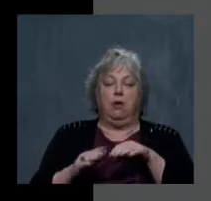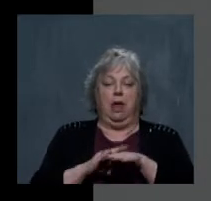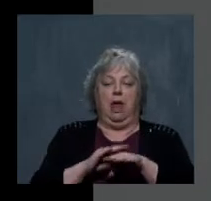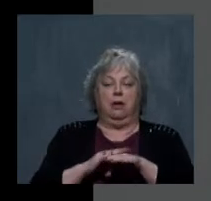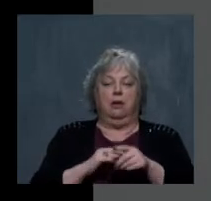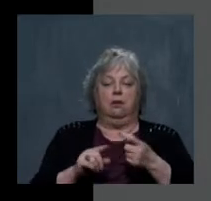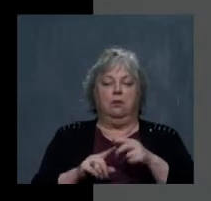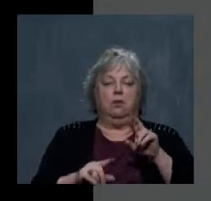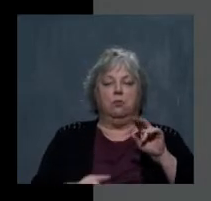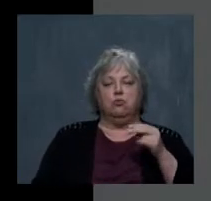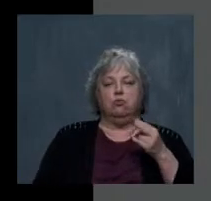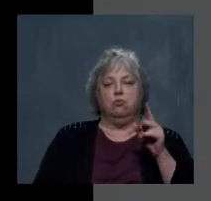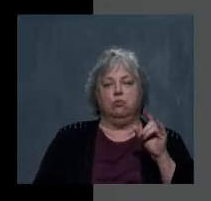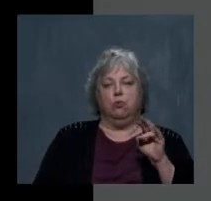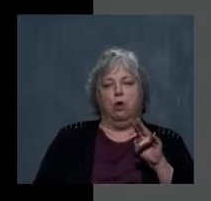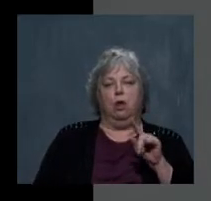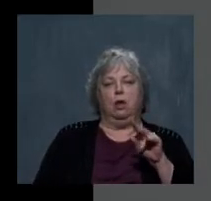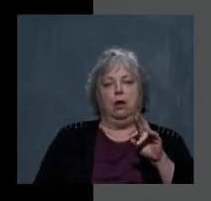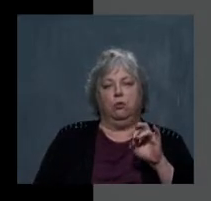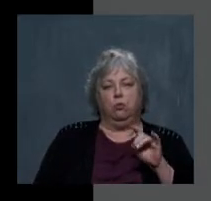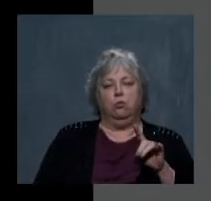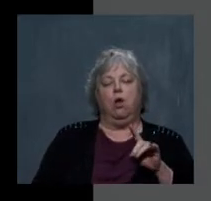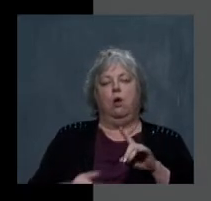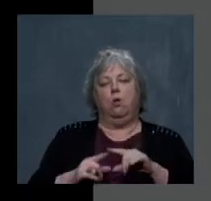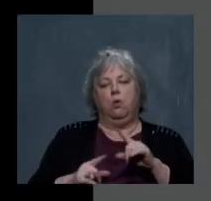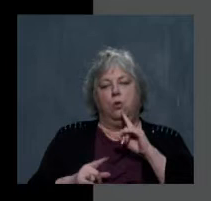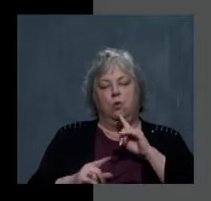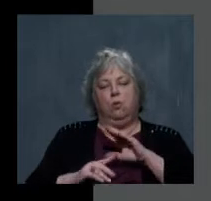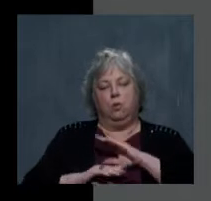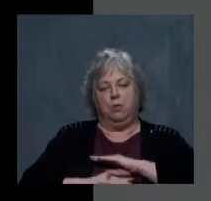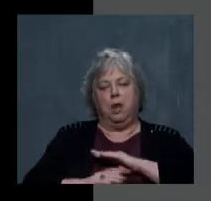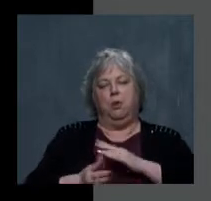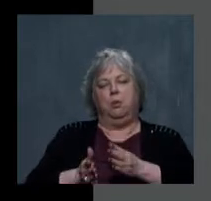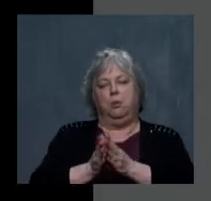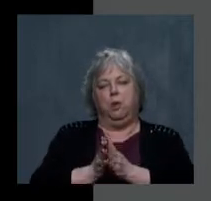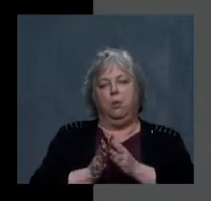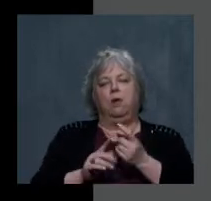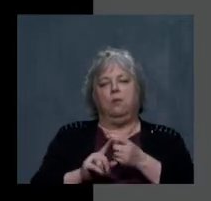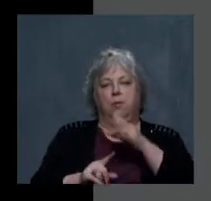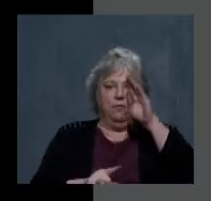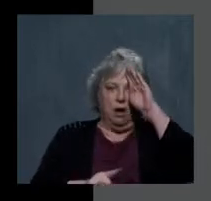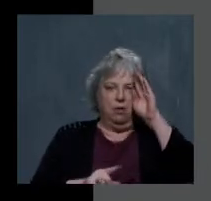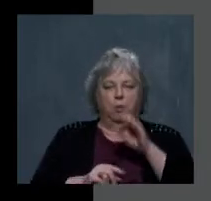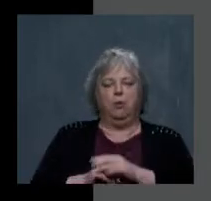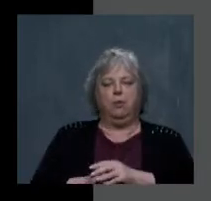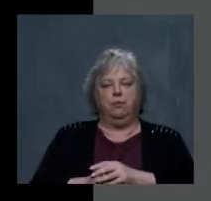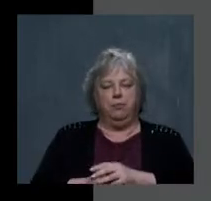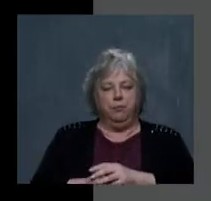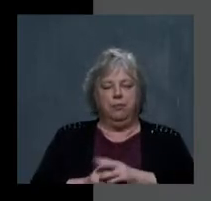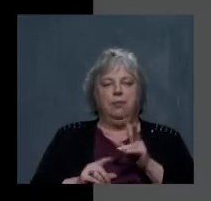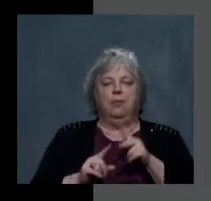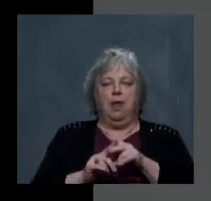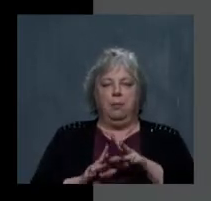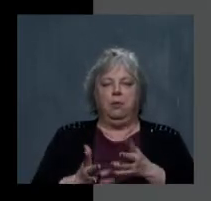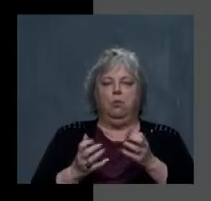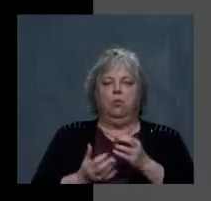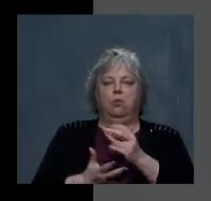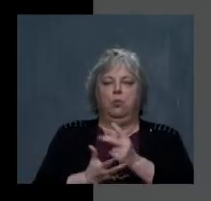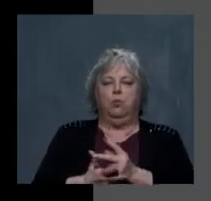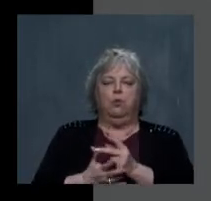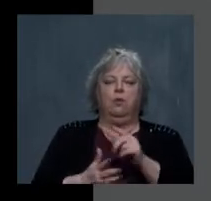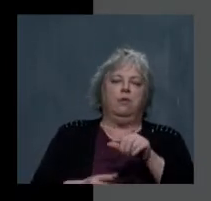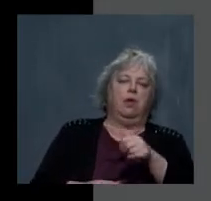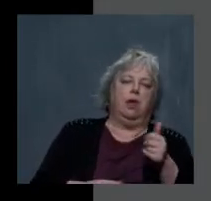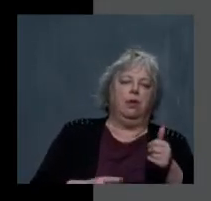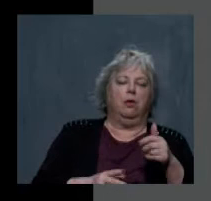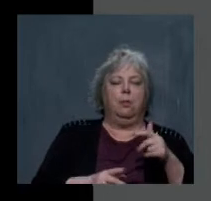from Rolling Road to serve the new development and comply with the request of the fire department. The applicant is seeking approval of